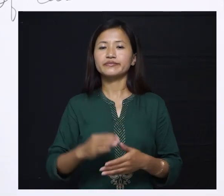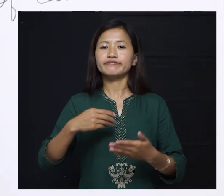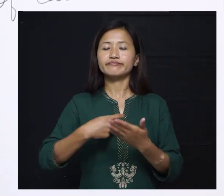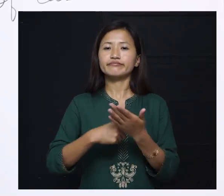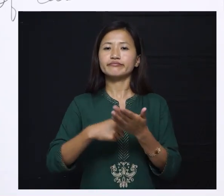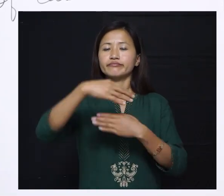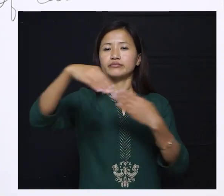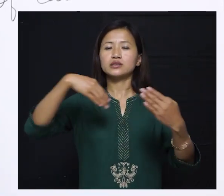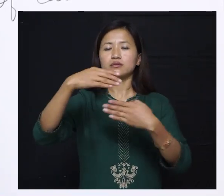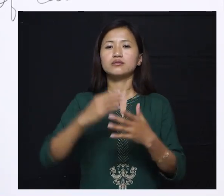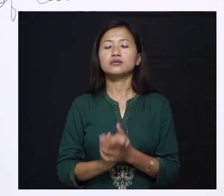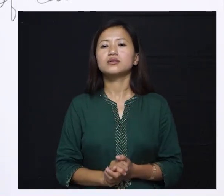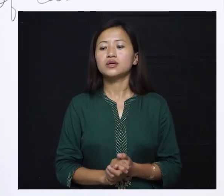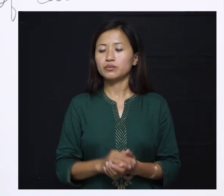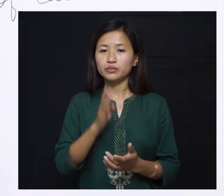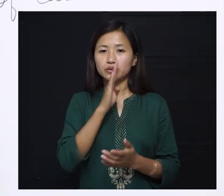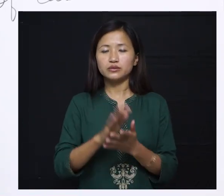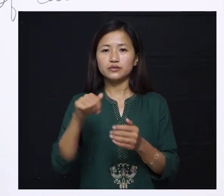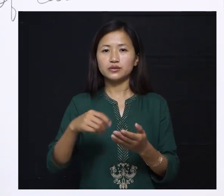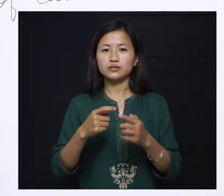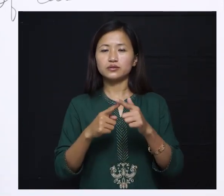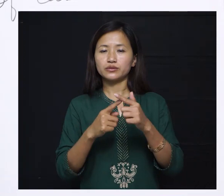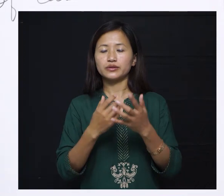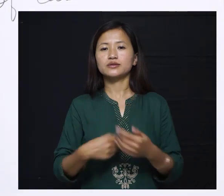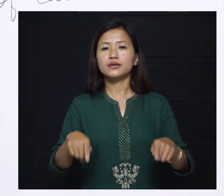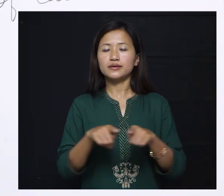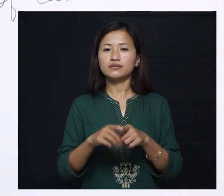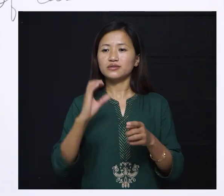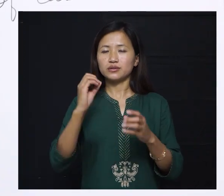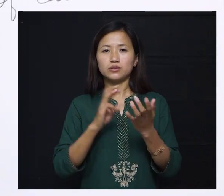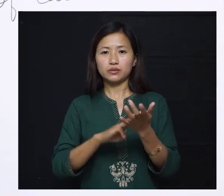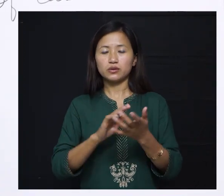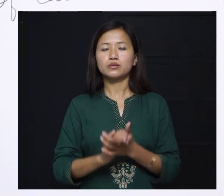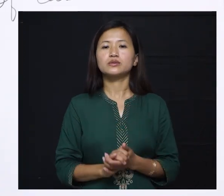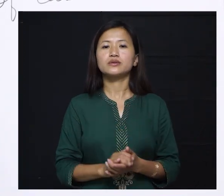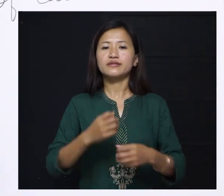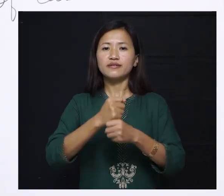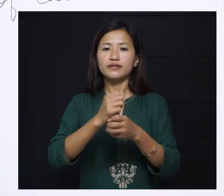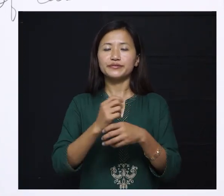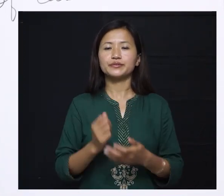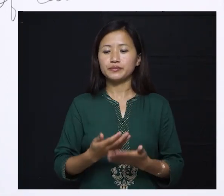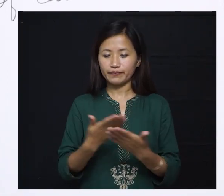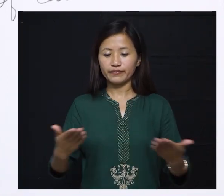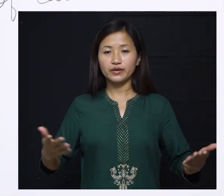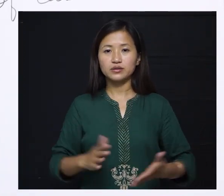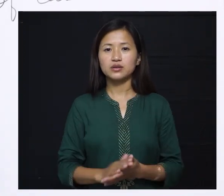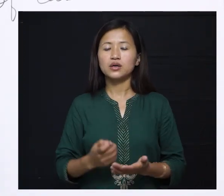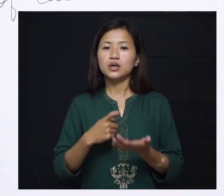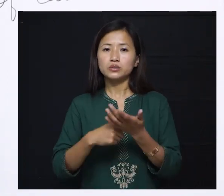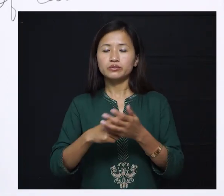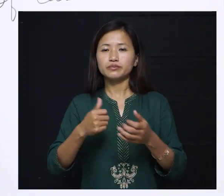So because of this trading, because of this commerce and the craftsmen, there was a good relation.